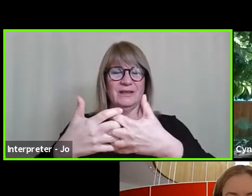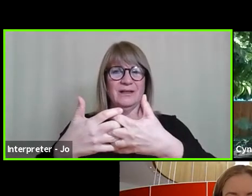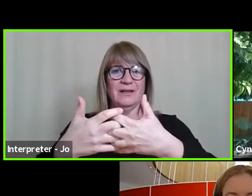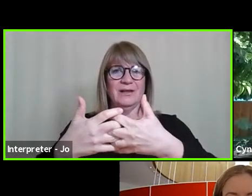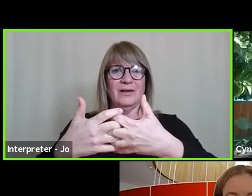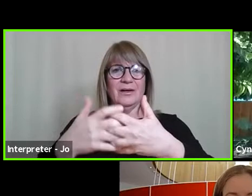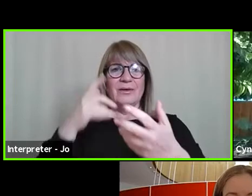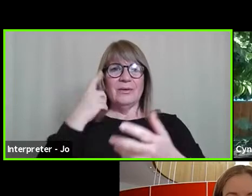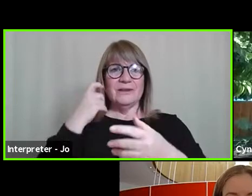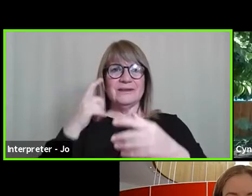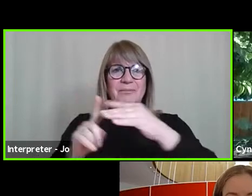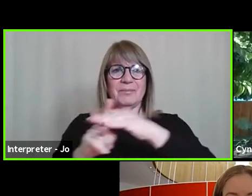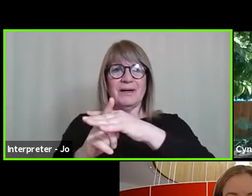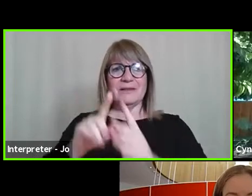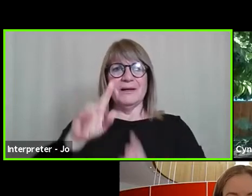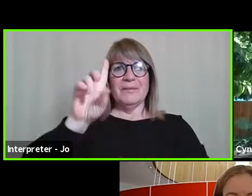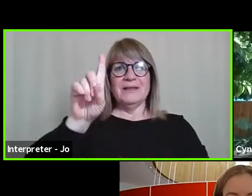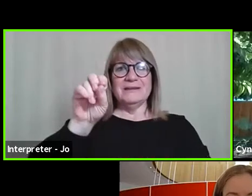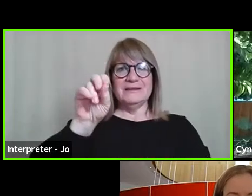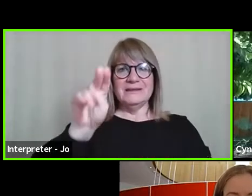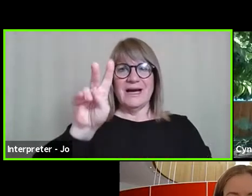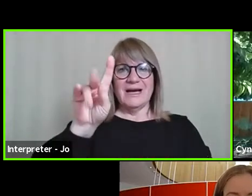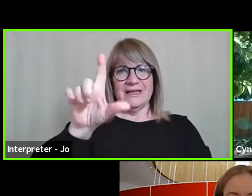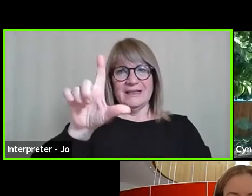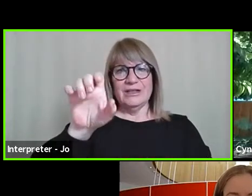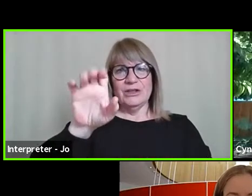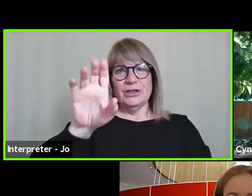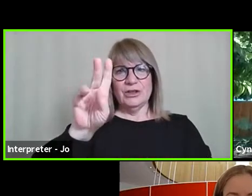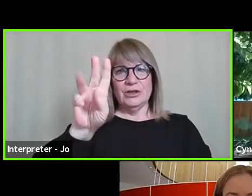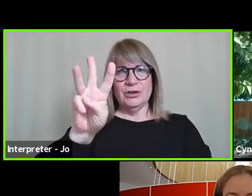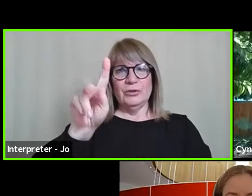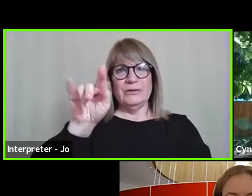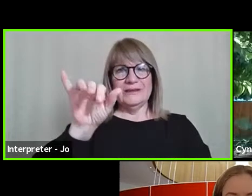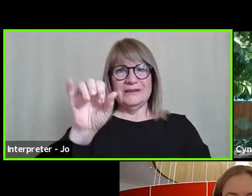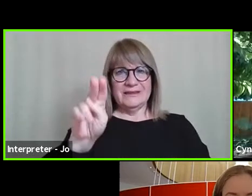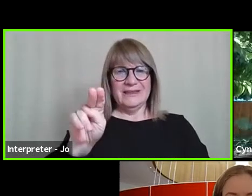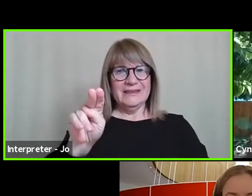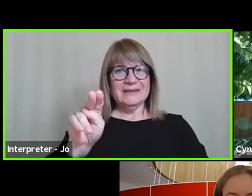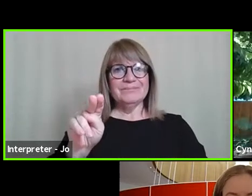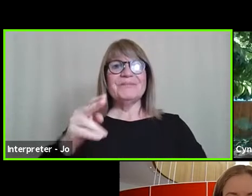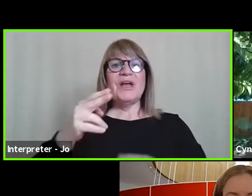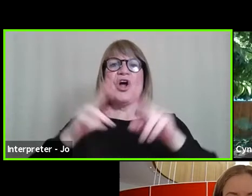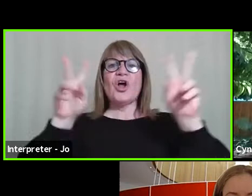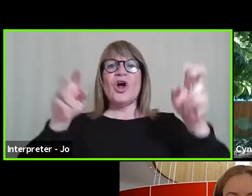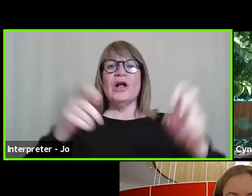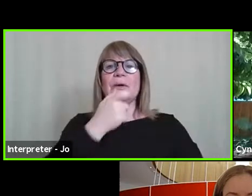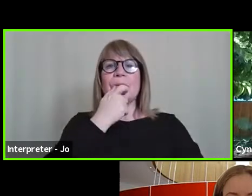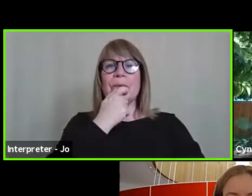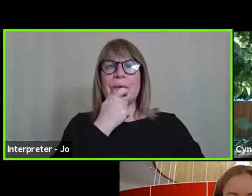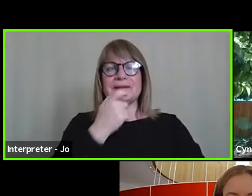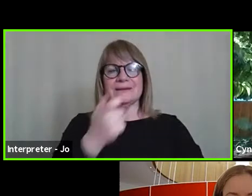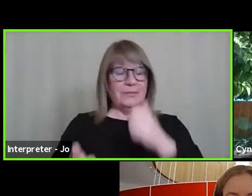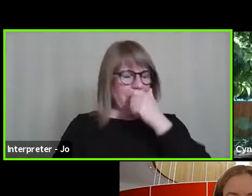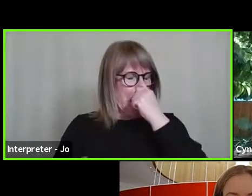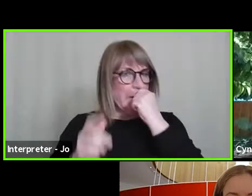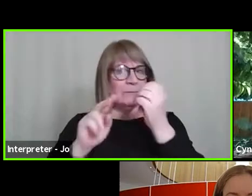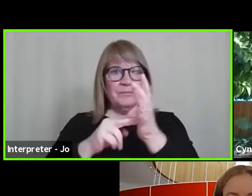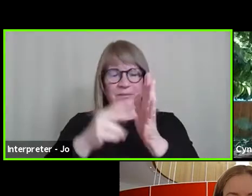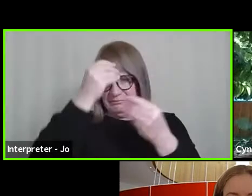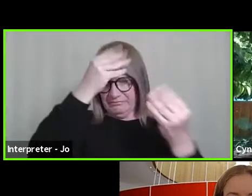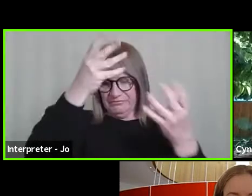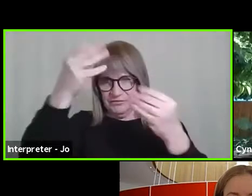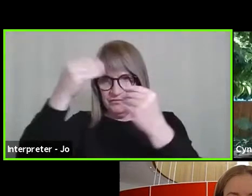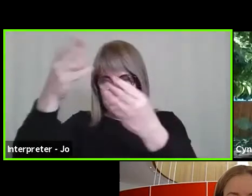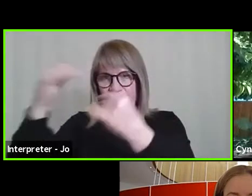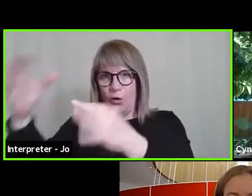wooten about conditions in ice detention centers but on a much grander scope we found